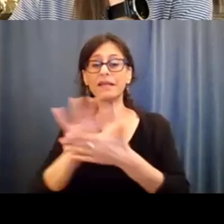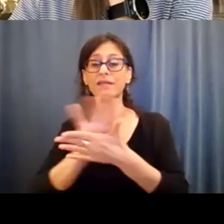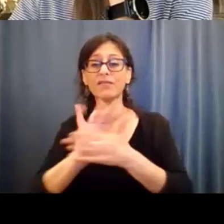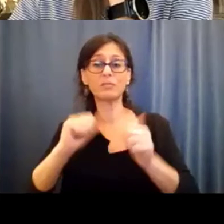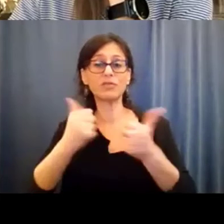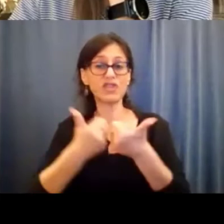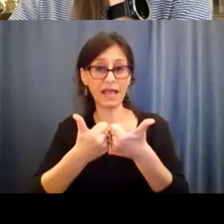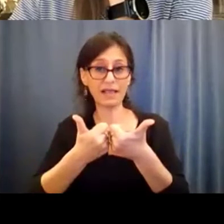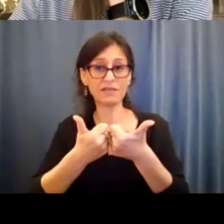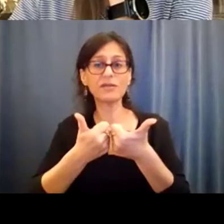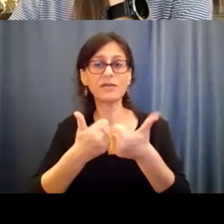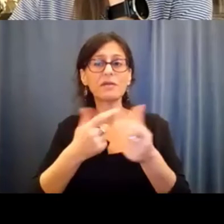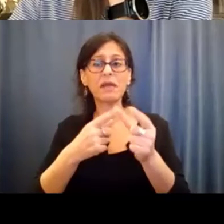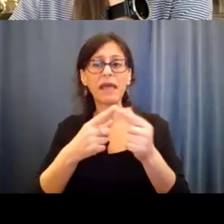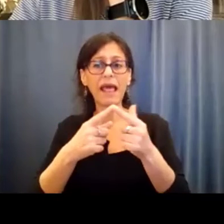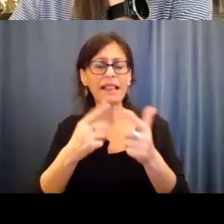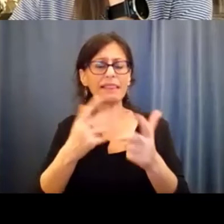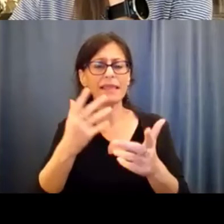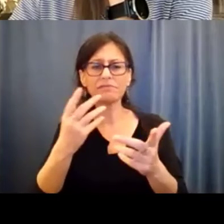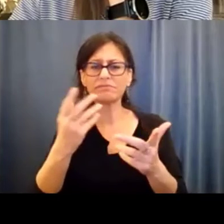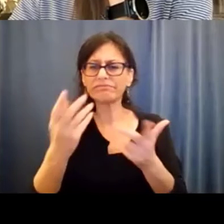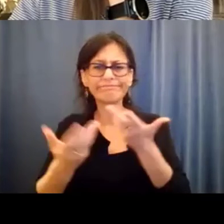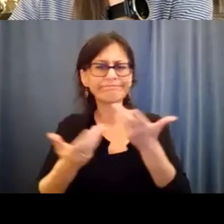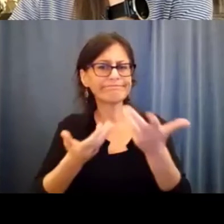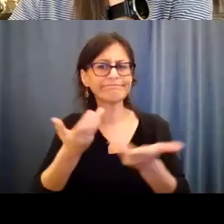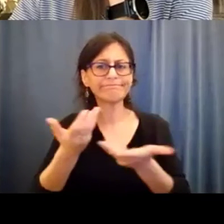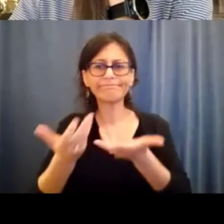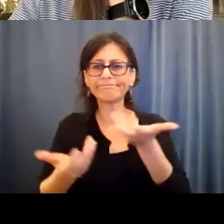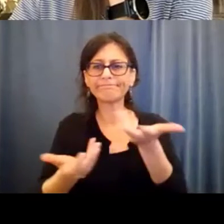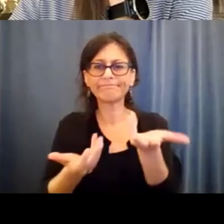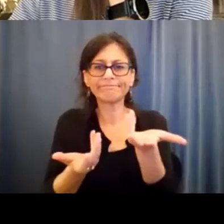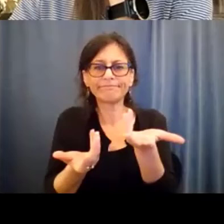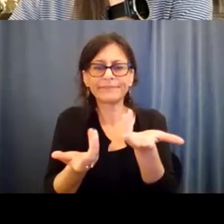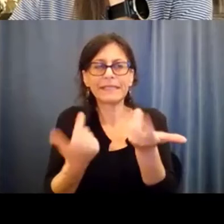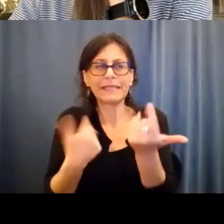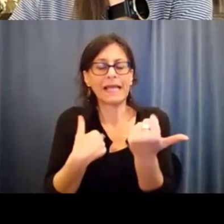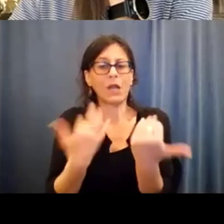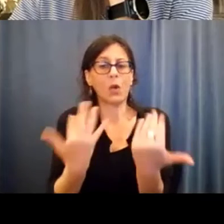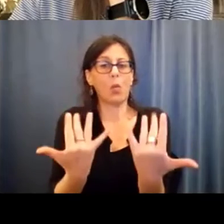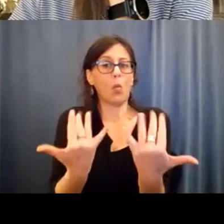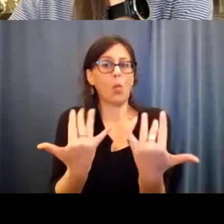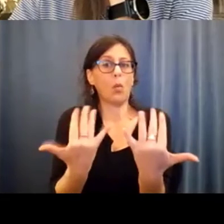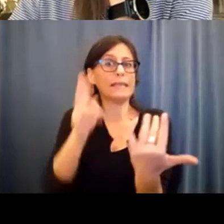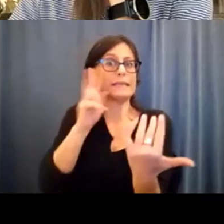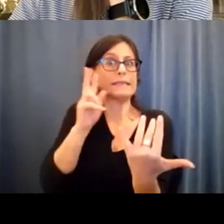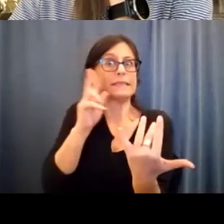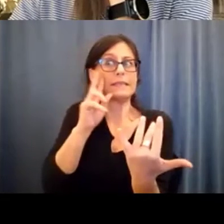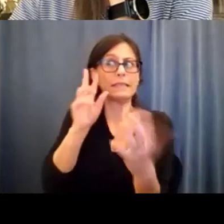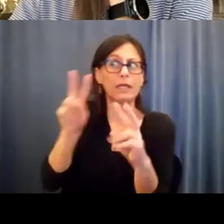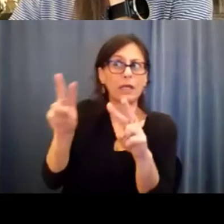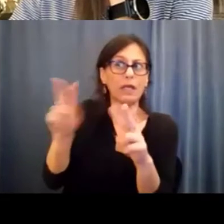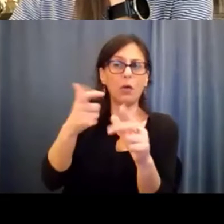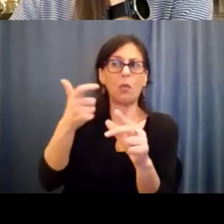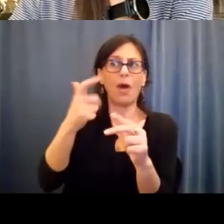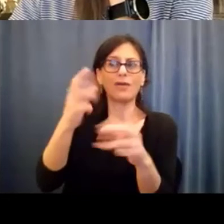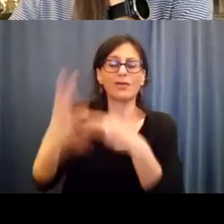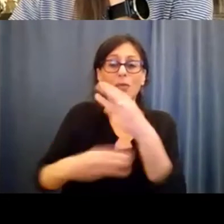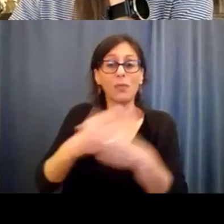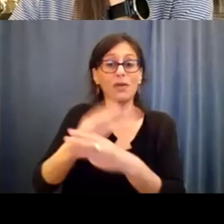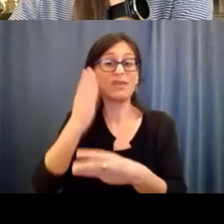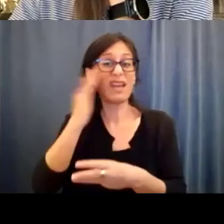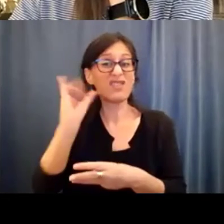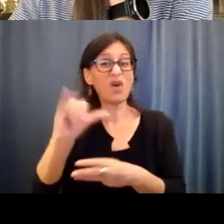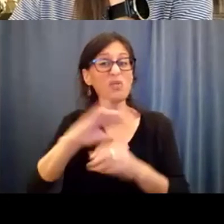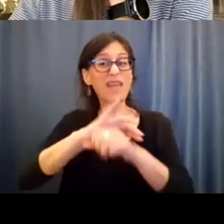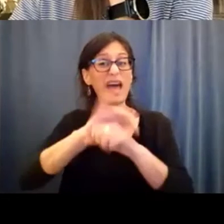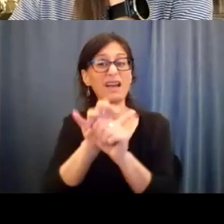Challenge. And then we kind of just we're in a let's wait and see what happens with the world. And the